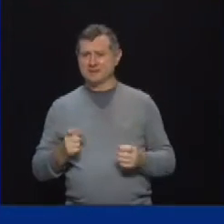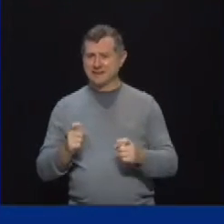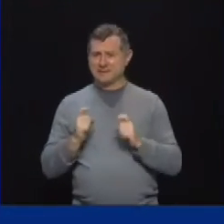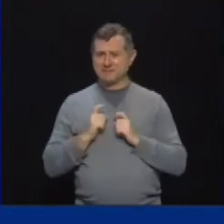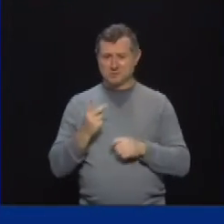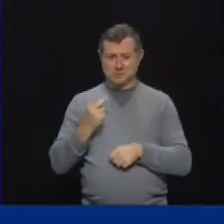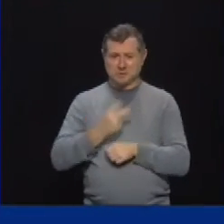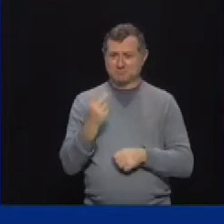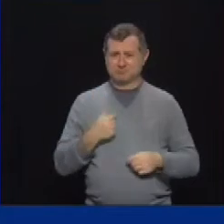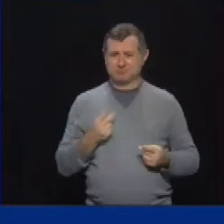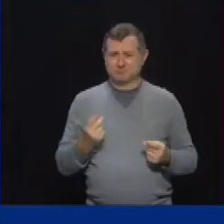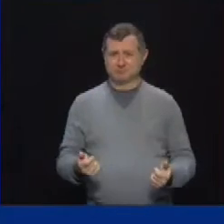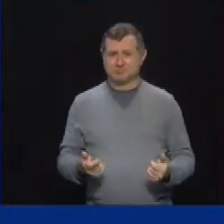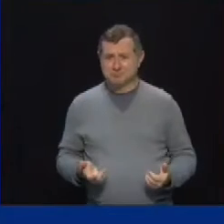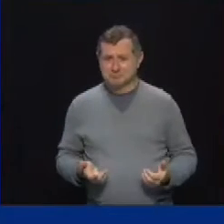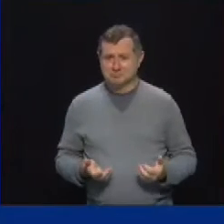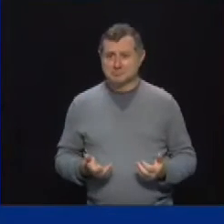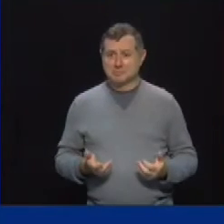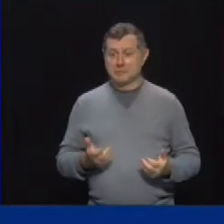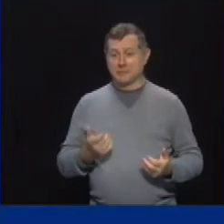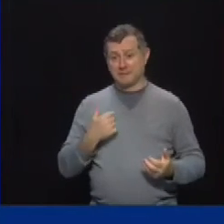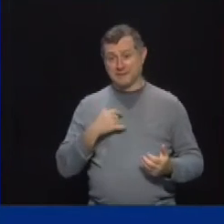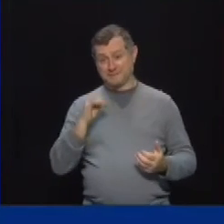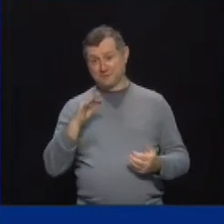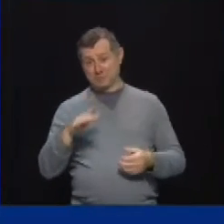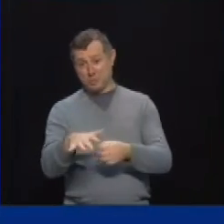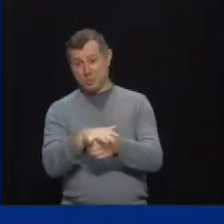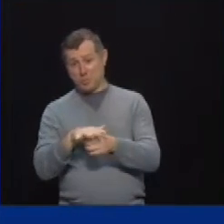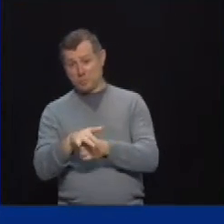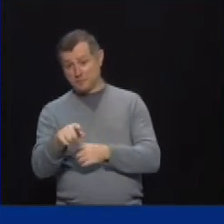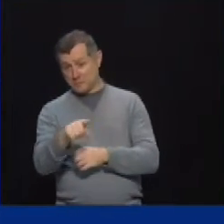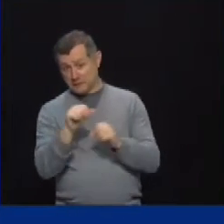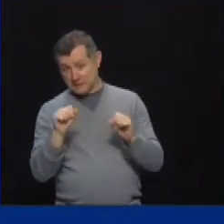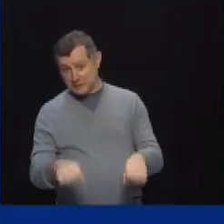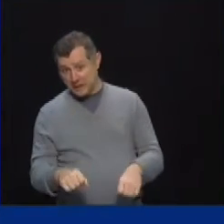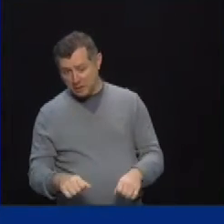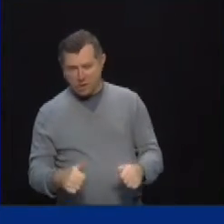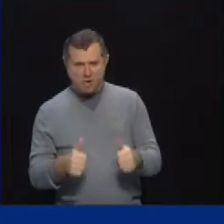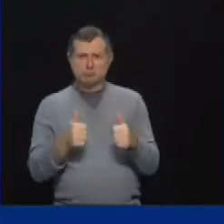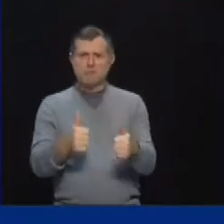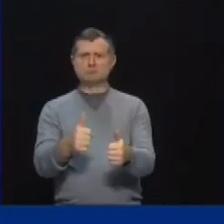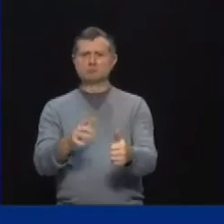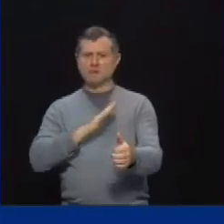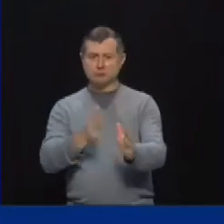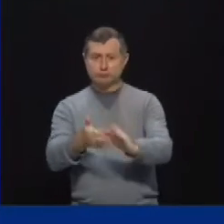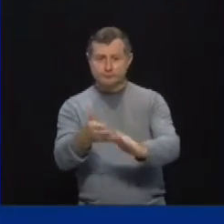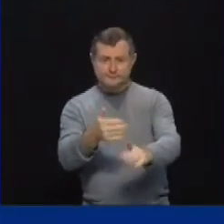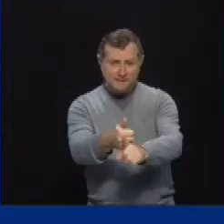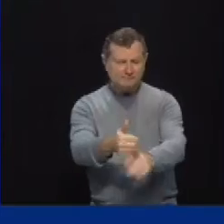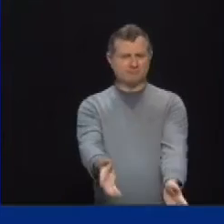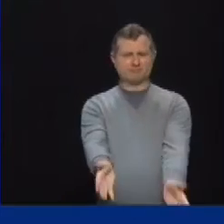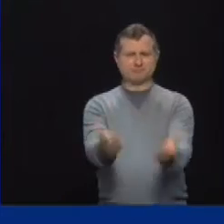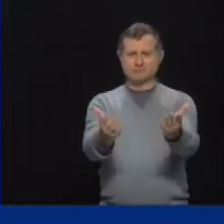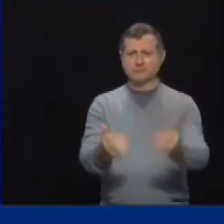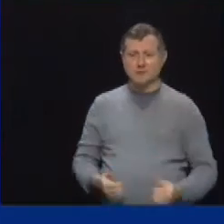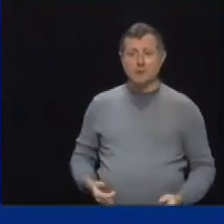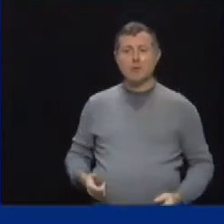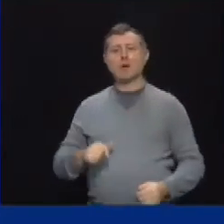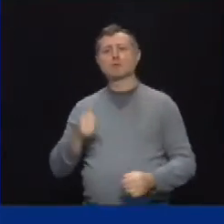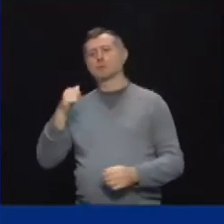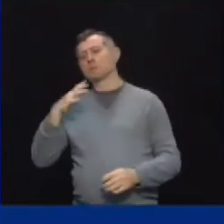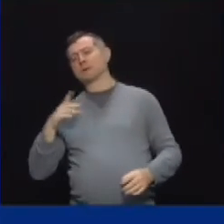If they can handle with the resources locally, then we'll let them do that. Governor Hochul, green energy programs and